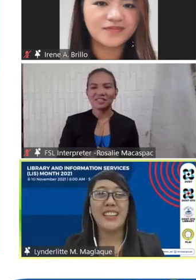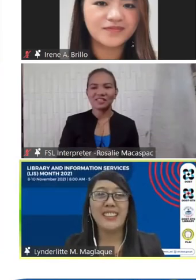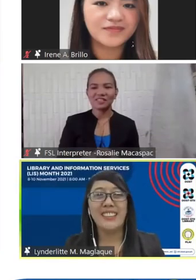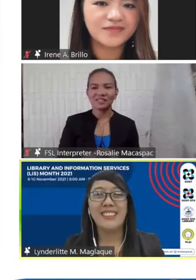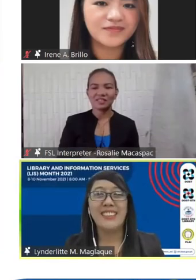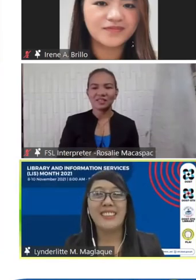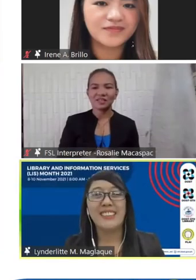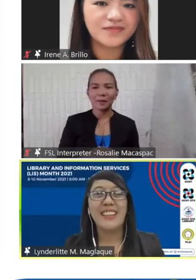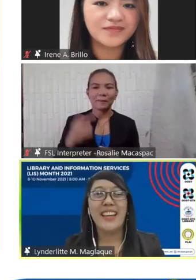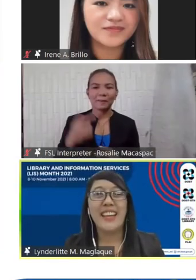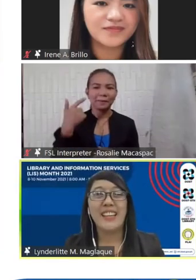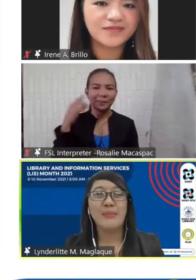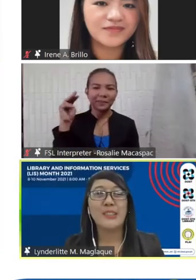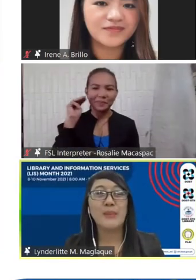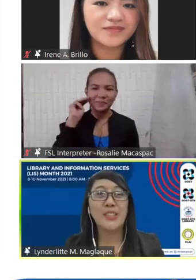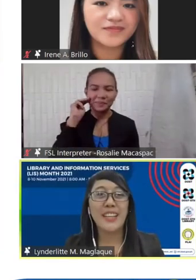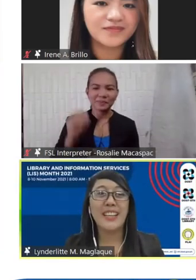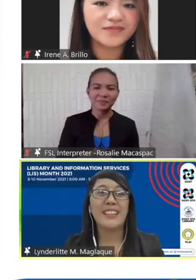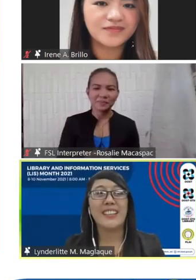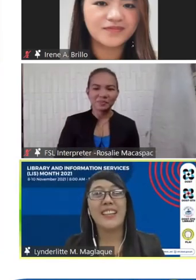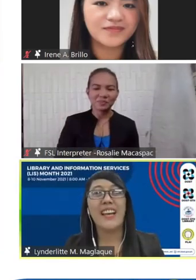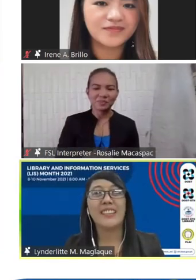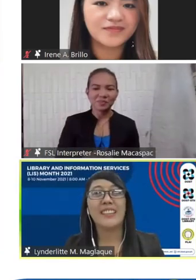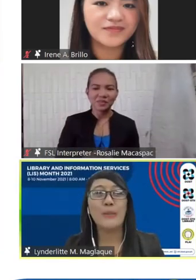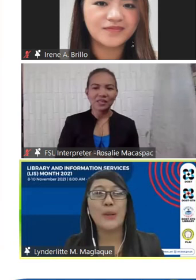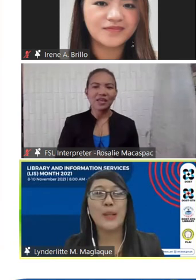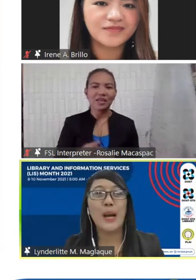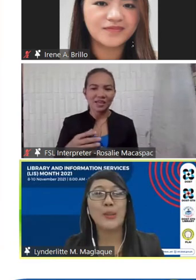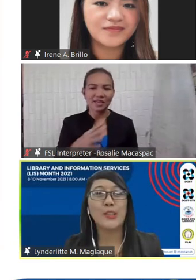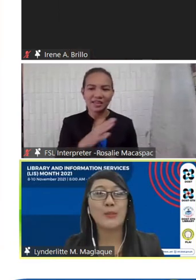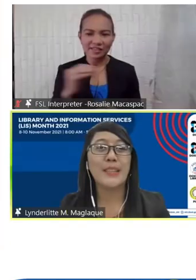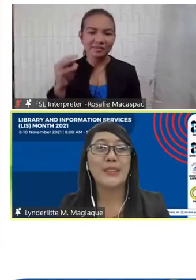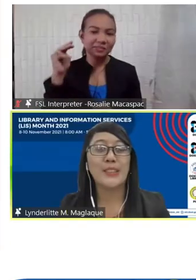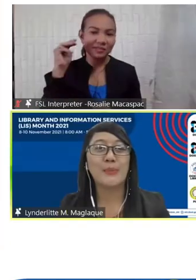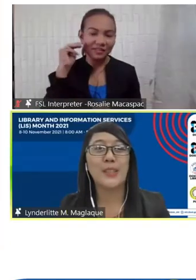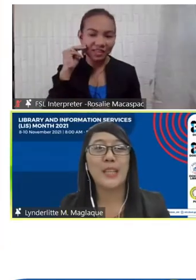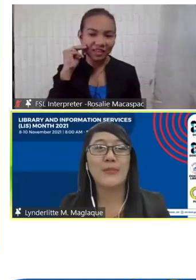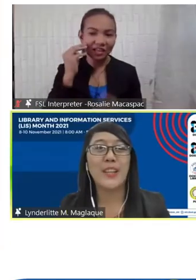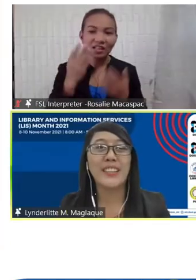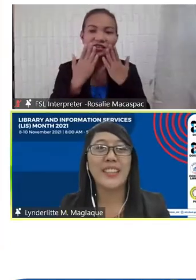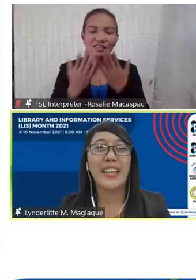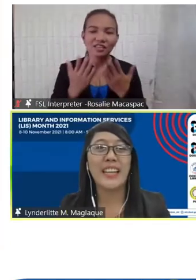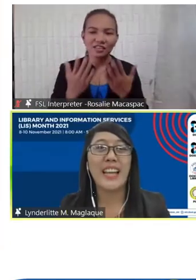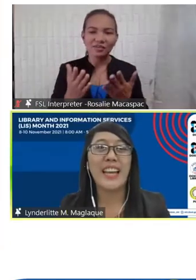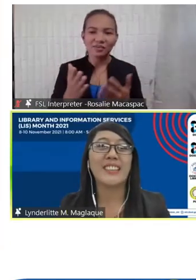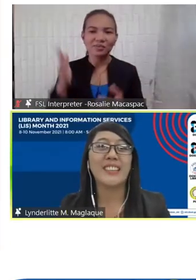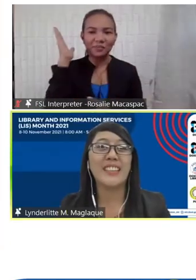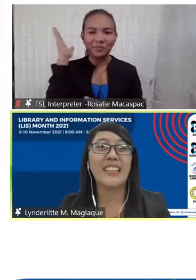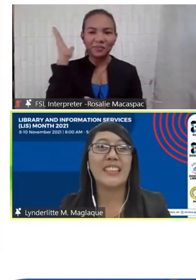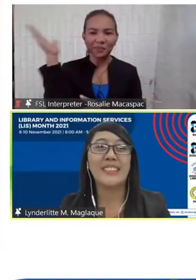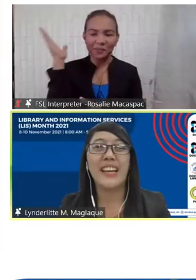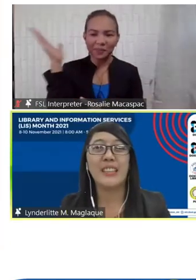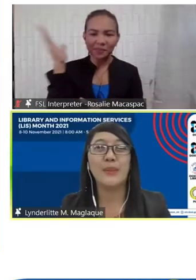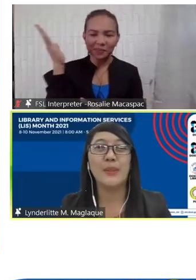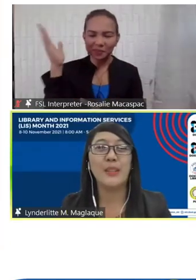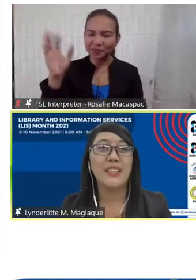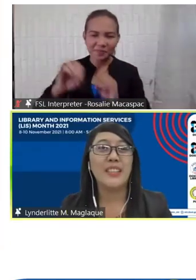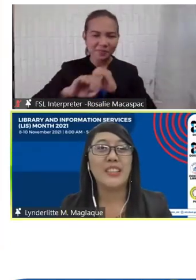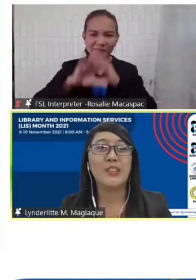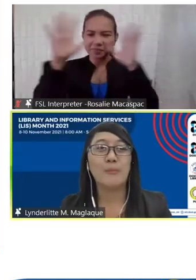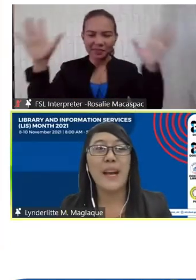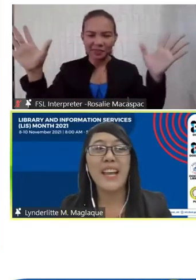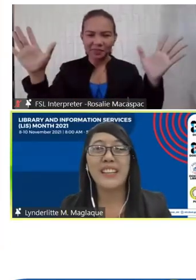Ms. Jel and Ms. Michelle. Ayan. Thank you for our speakers for a very enlightening,